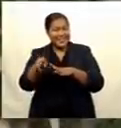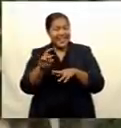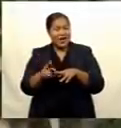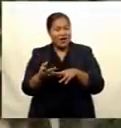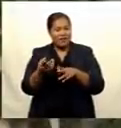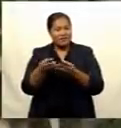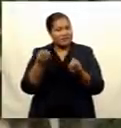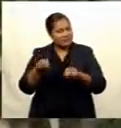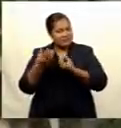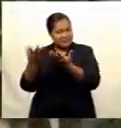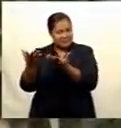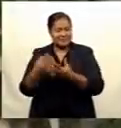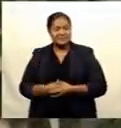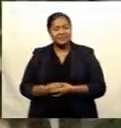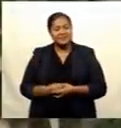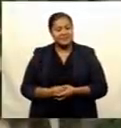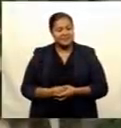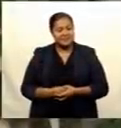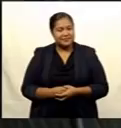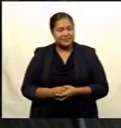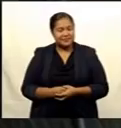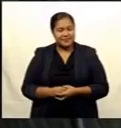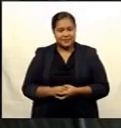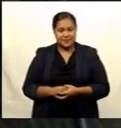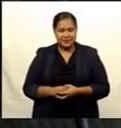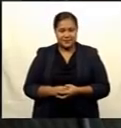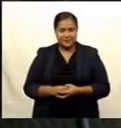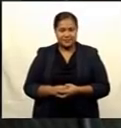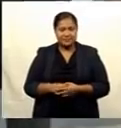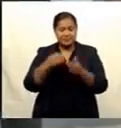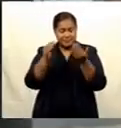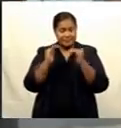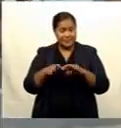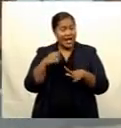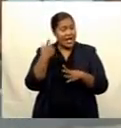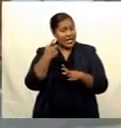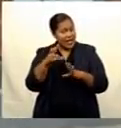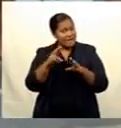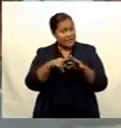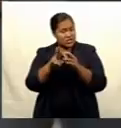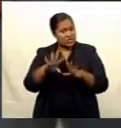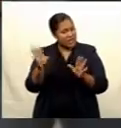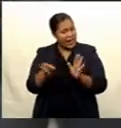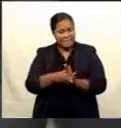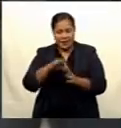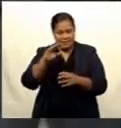facilities. Koroi Tandulala, FBC News. Up ahead, KFG app compulsory.